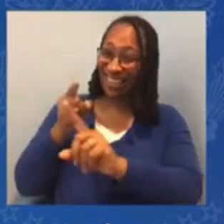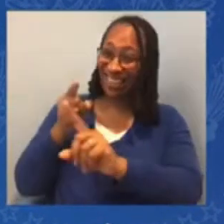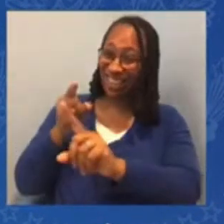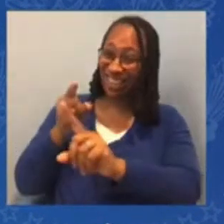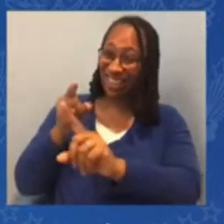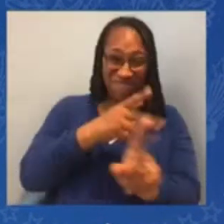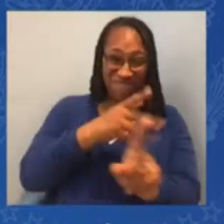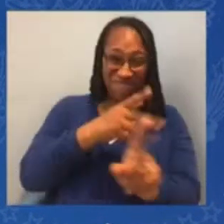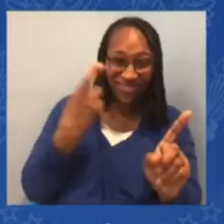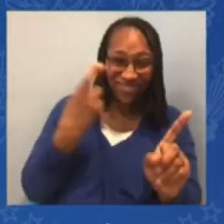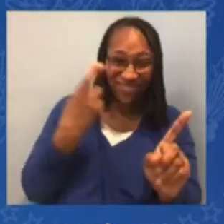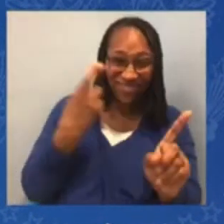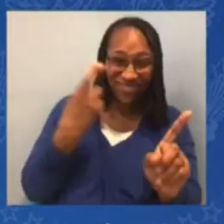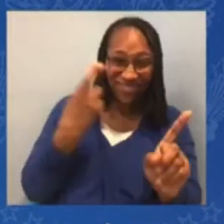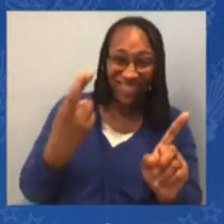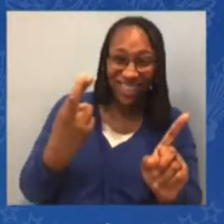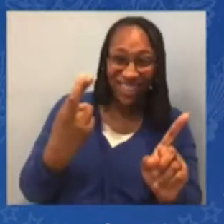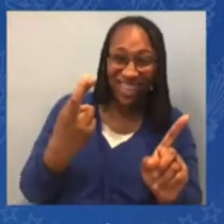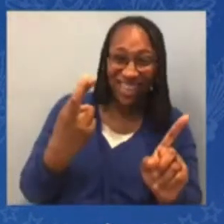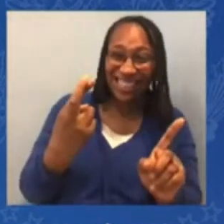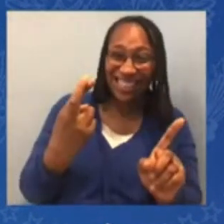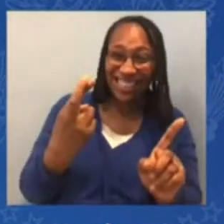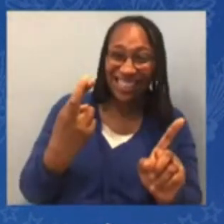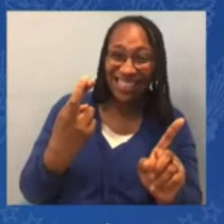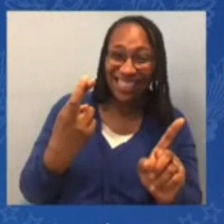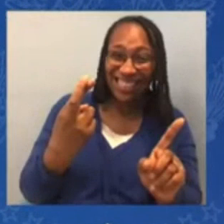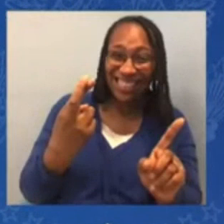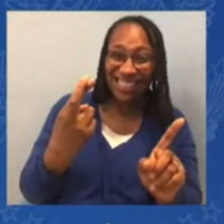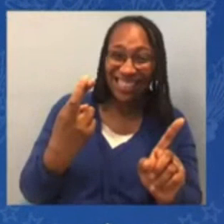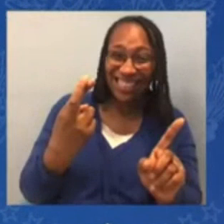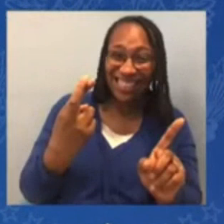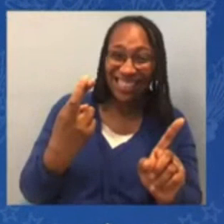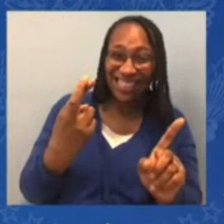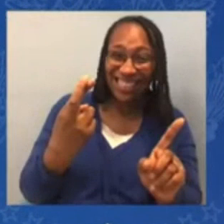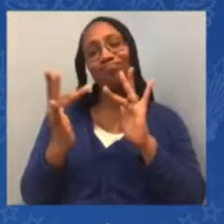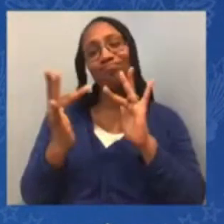be different circumstances, but we've shared